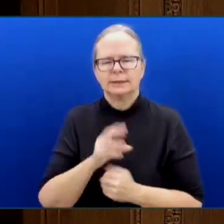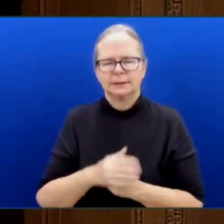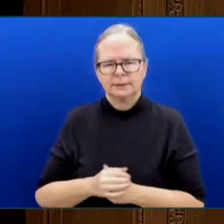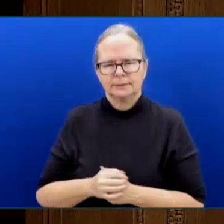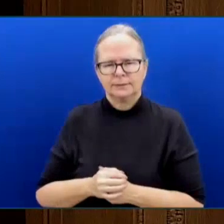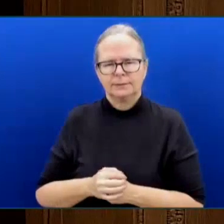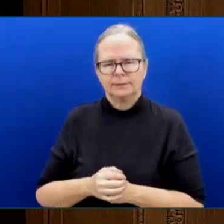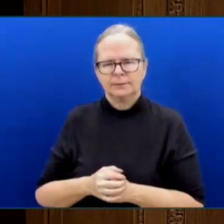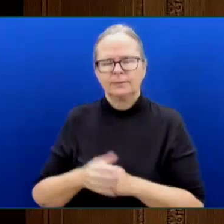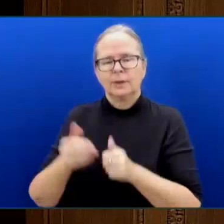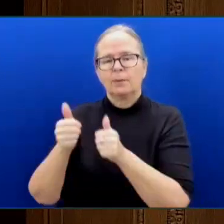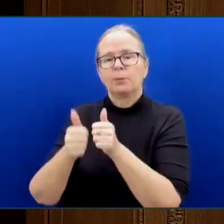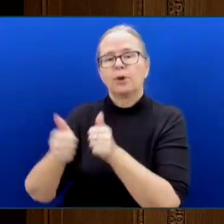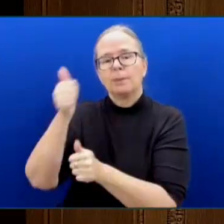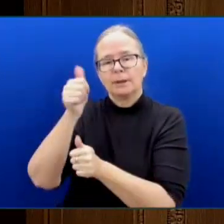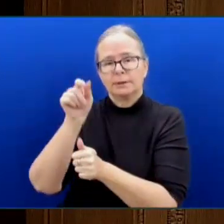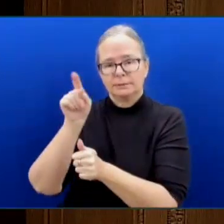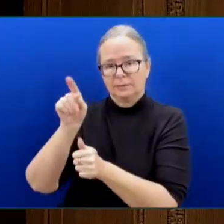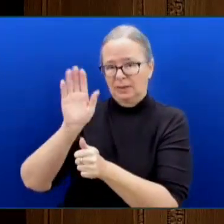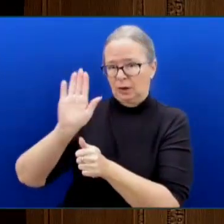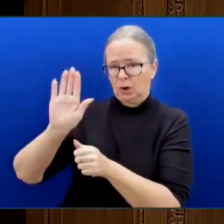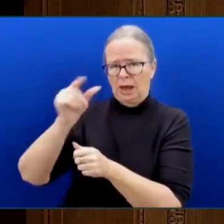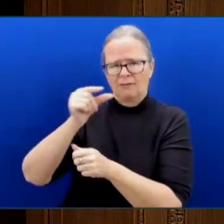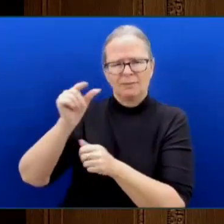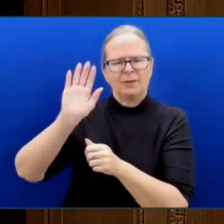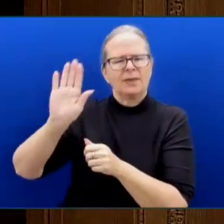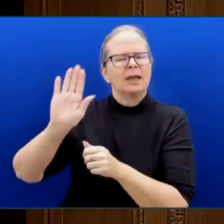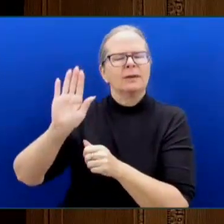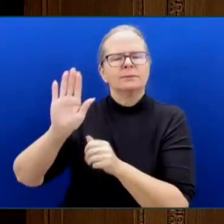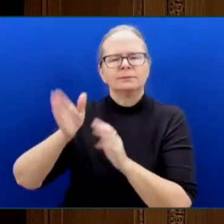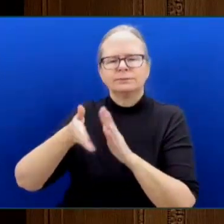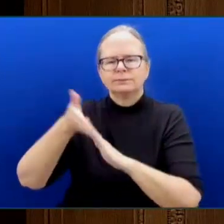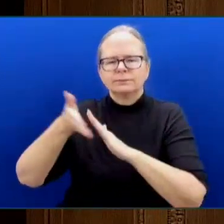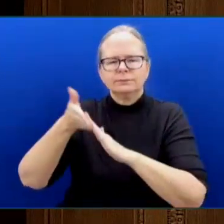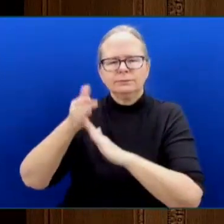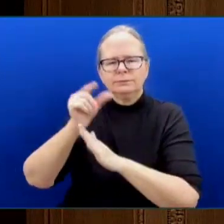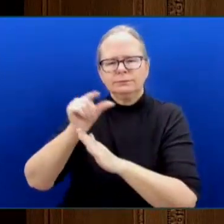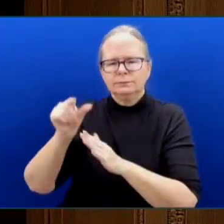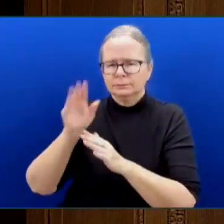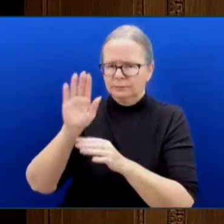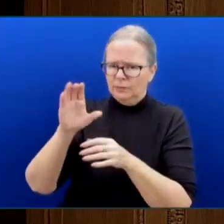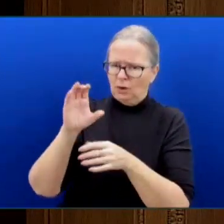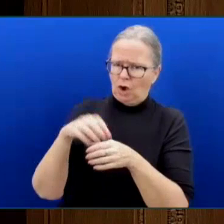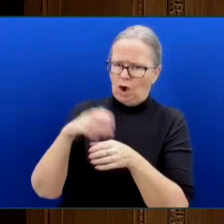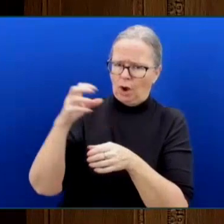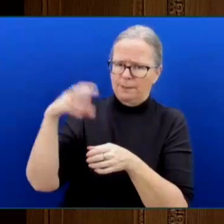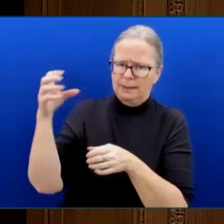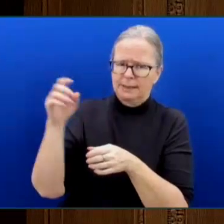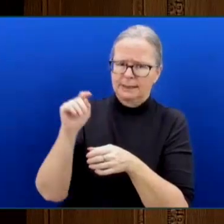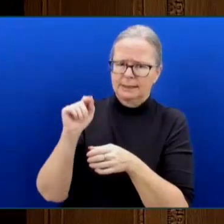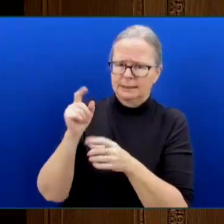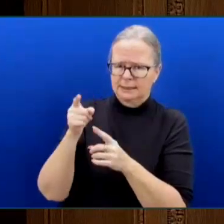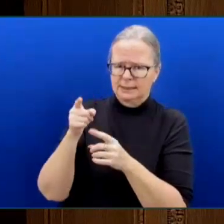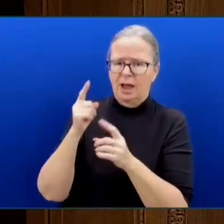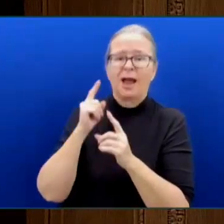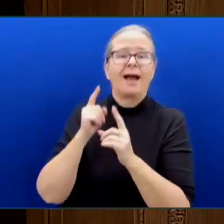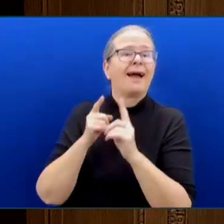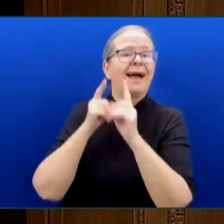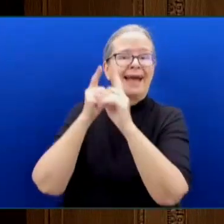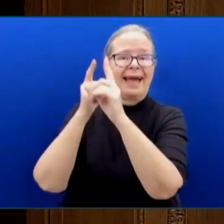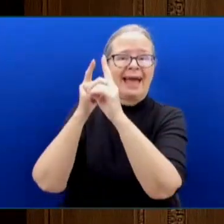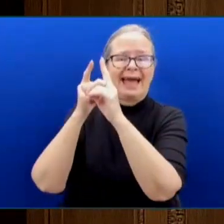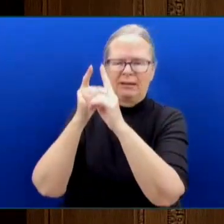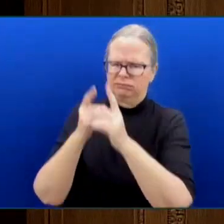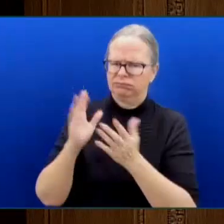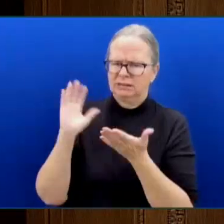is failing to deliver on emissions targets, there is now a growing list of